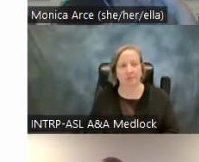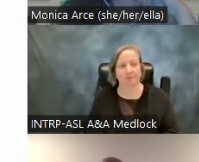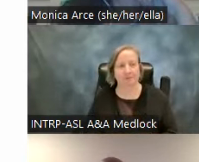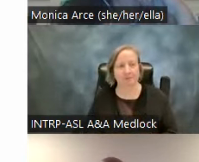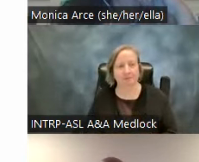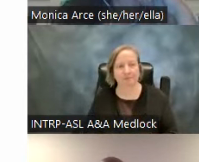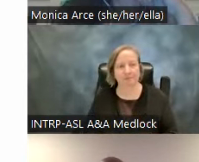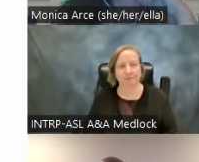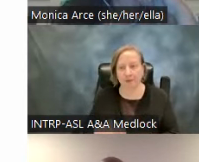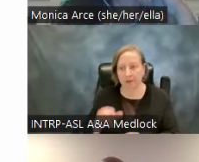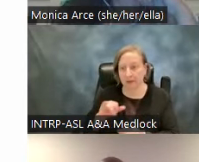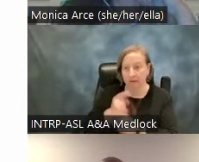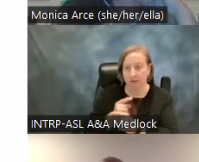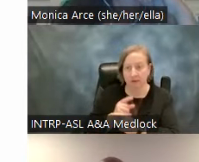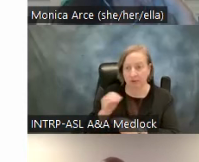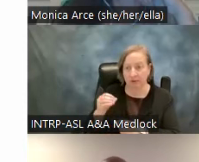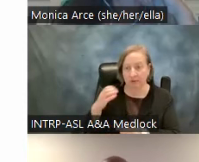that right, Co-Chair?